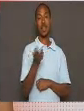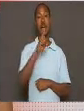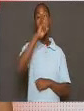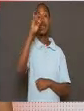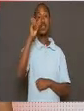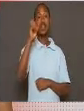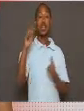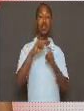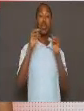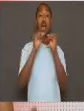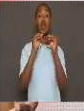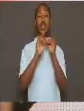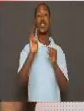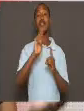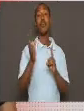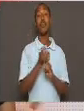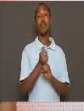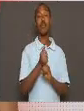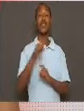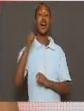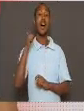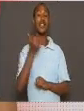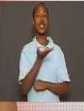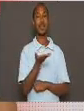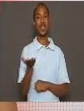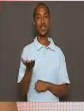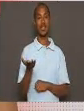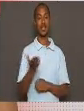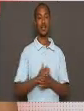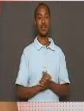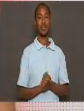to calculate the volume of the other substance.